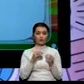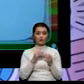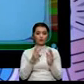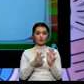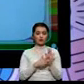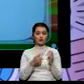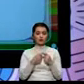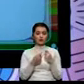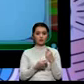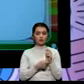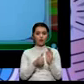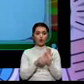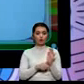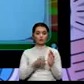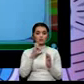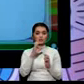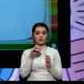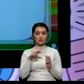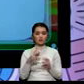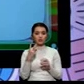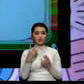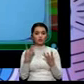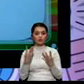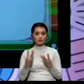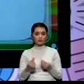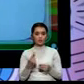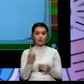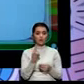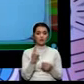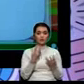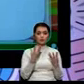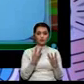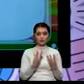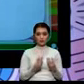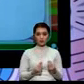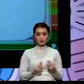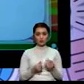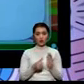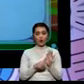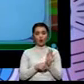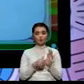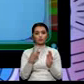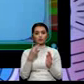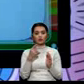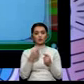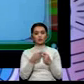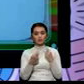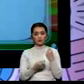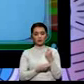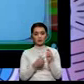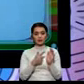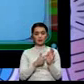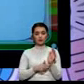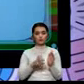118 metr 60 santimetr. 2-chi kun 1-chi kundagidan 62 metr